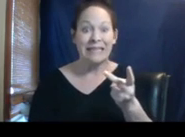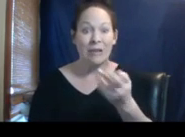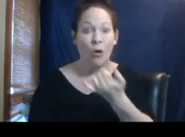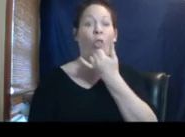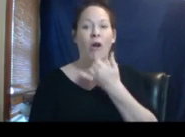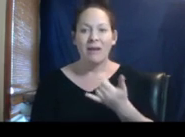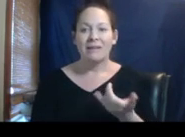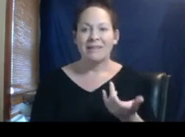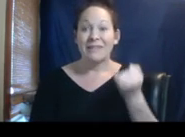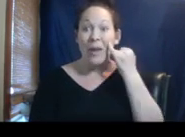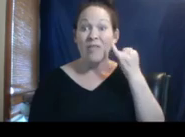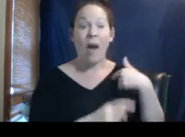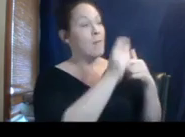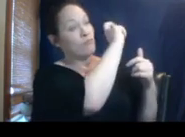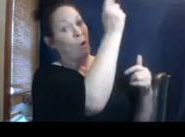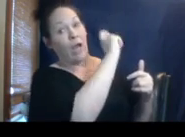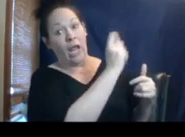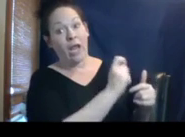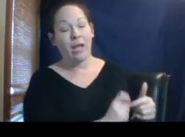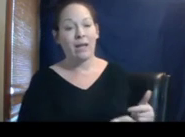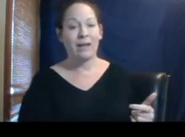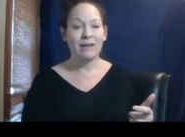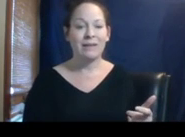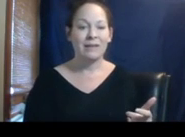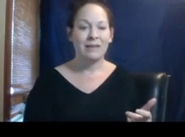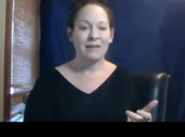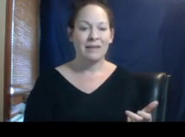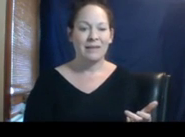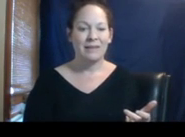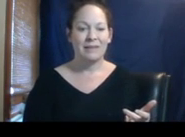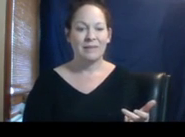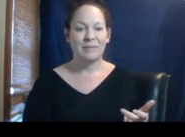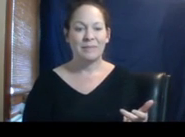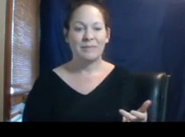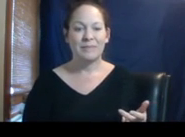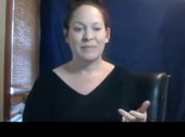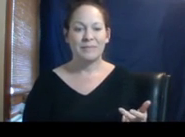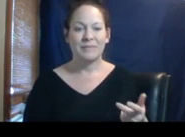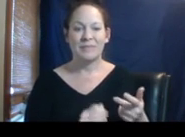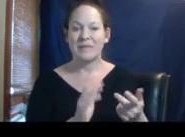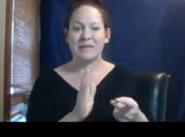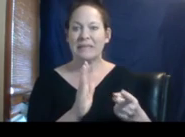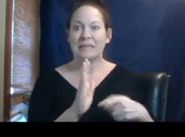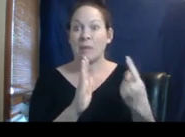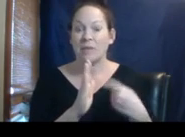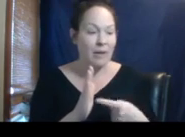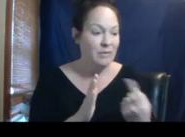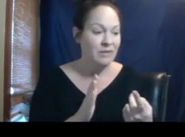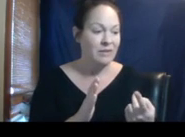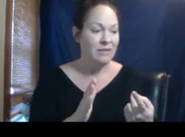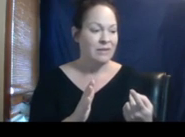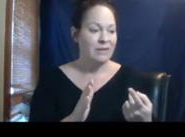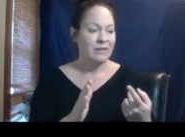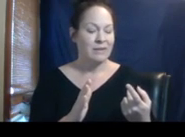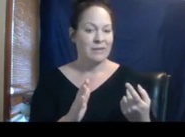And so when I do things on the board or here, I have picked problems, I picked the answers. I've sometimes worked out some of the more